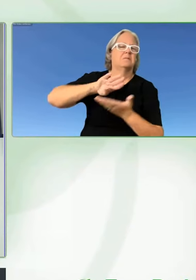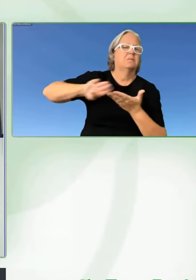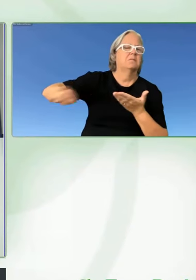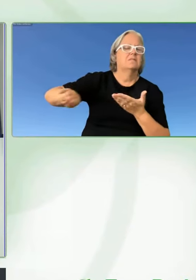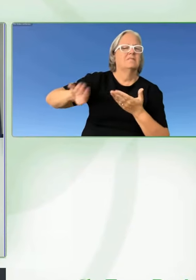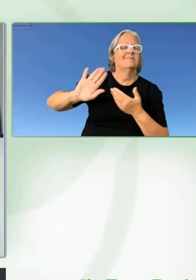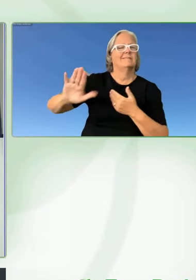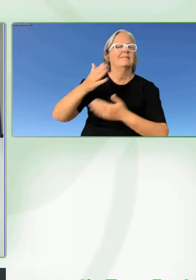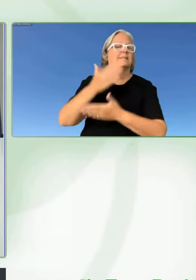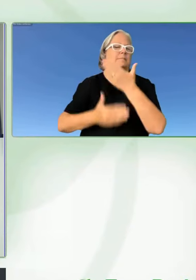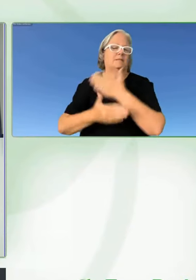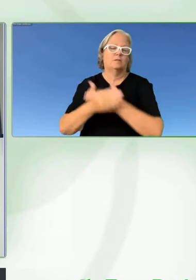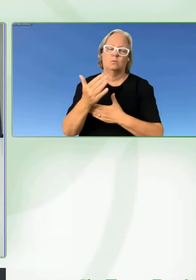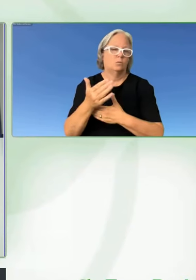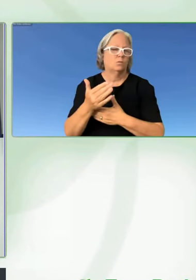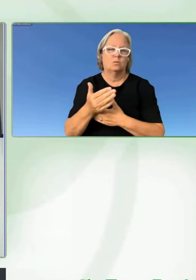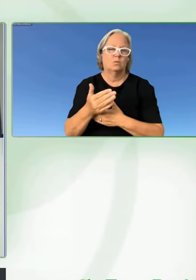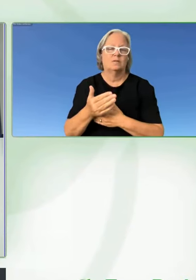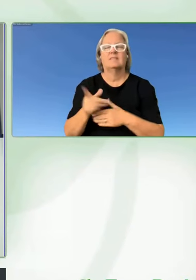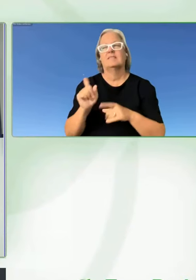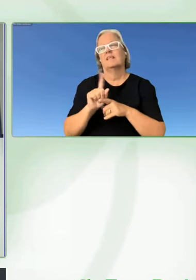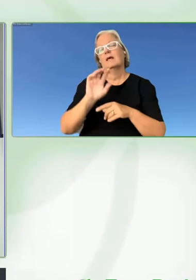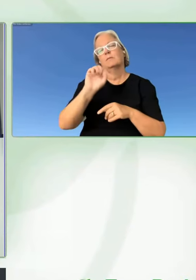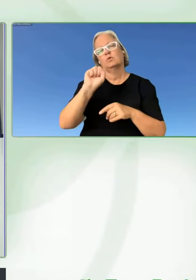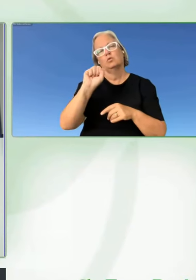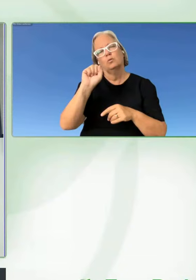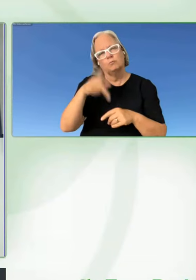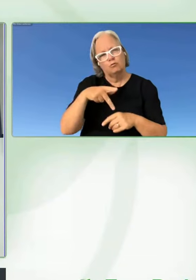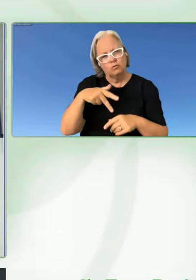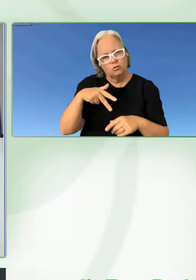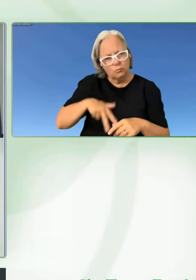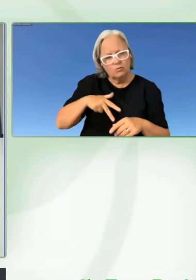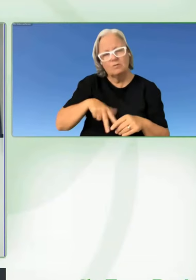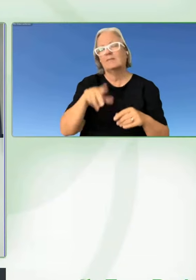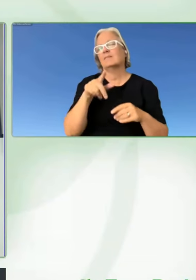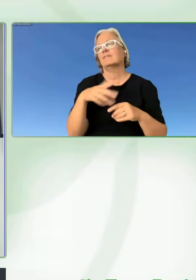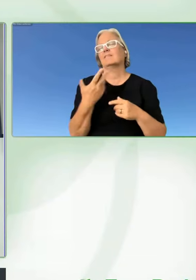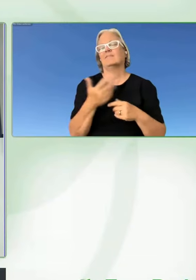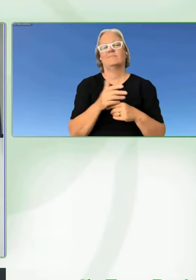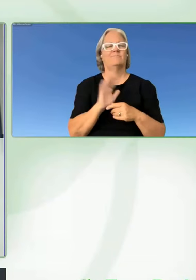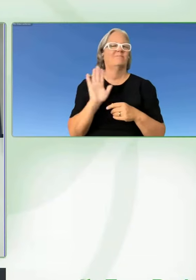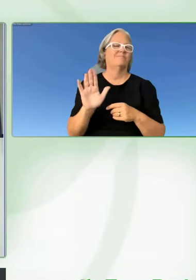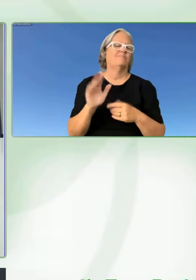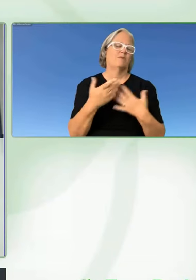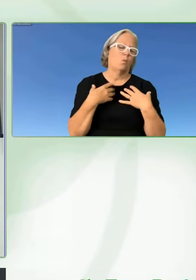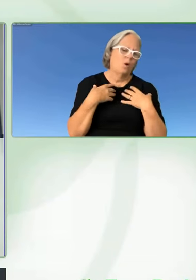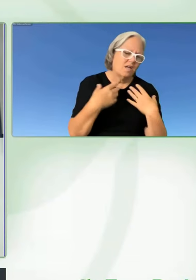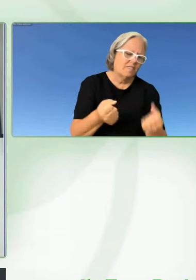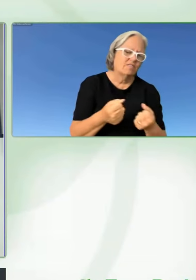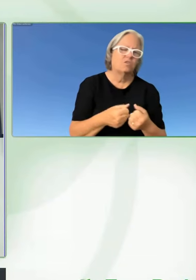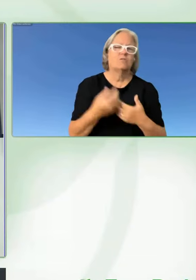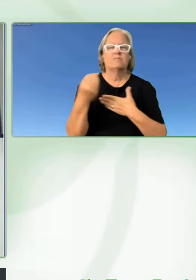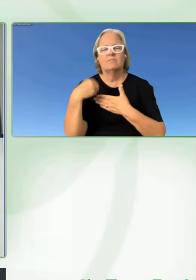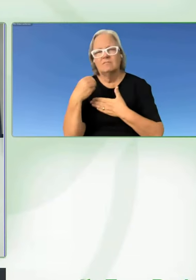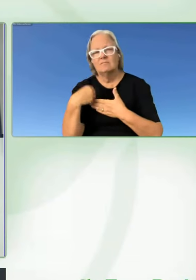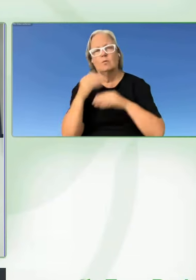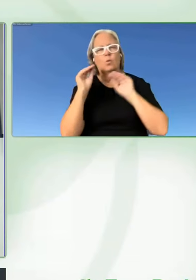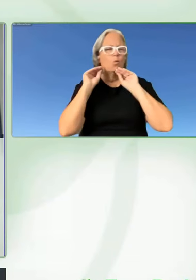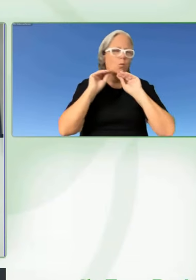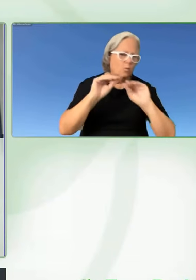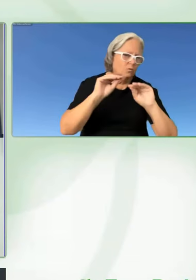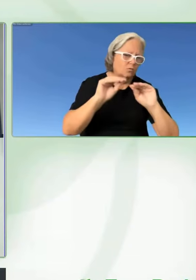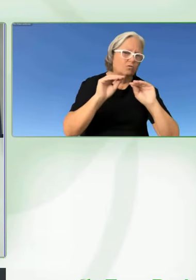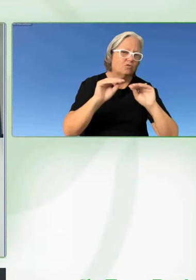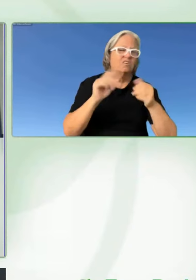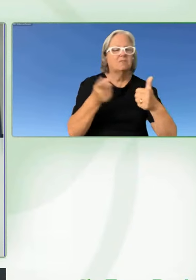area of social protection, including the social security and healthcare, education and also access